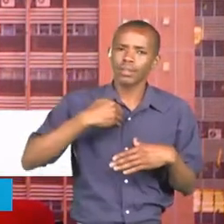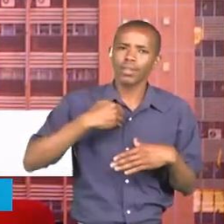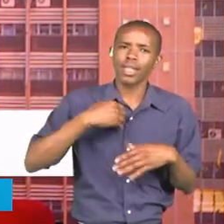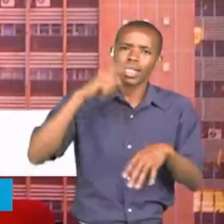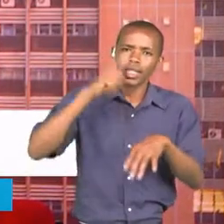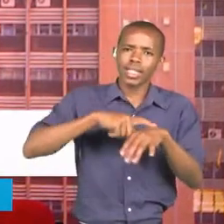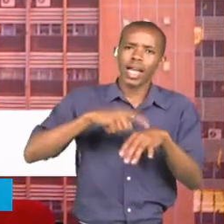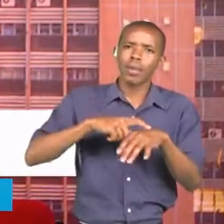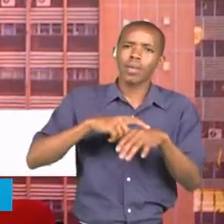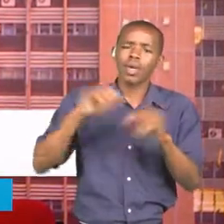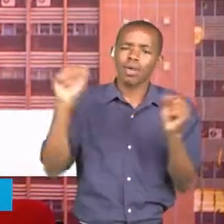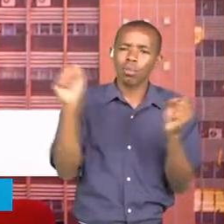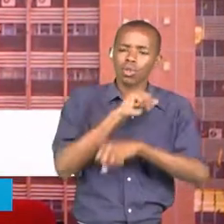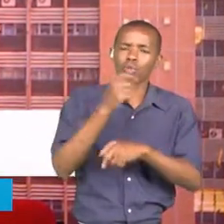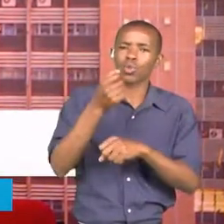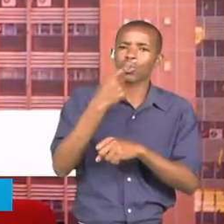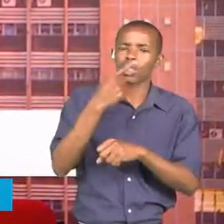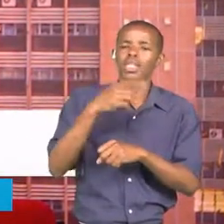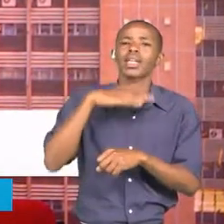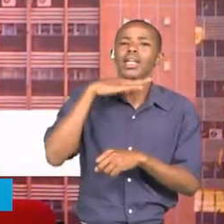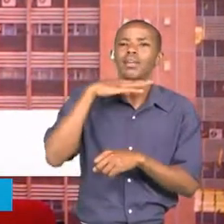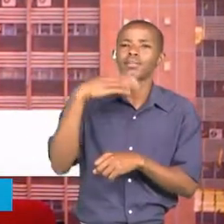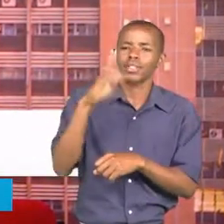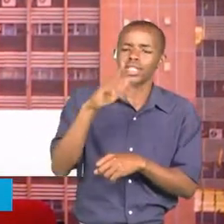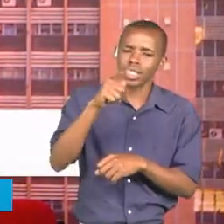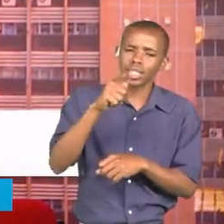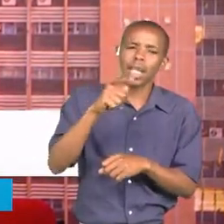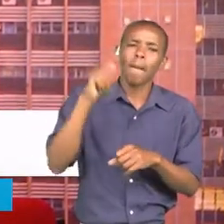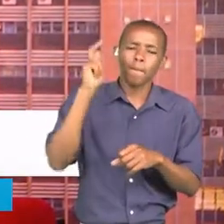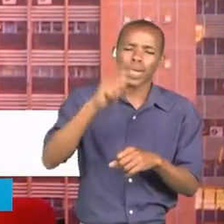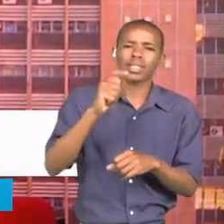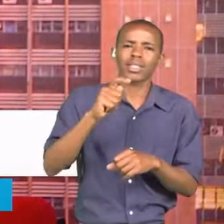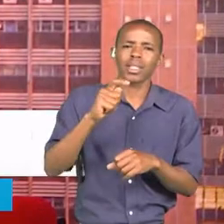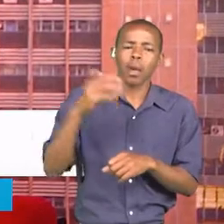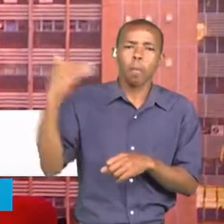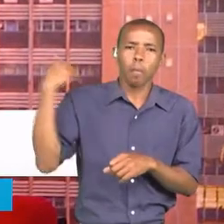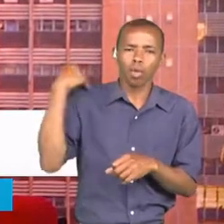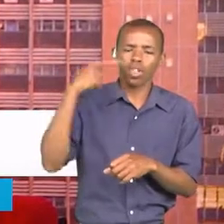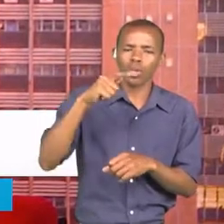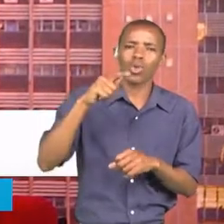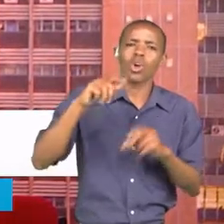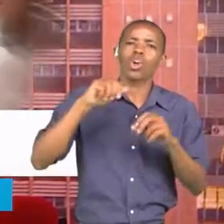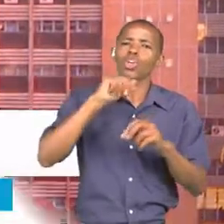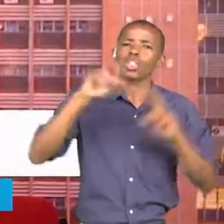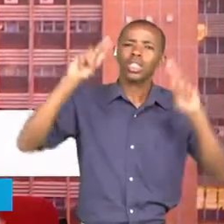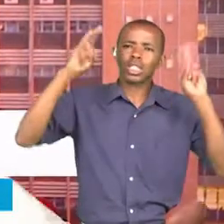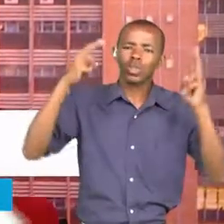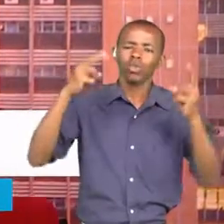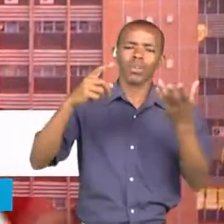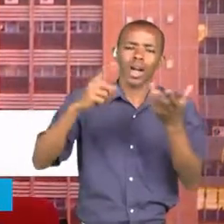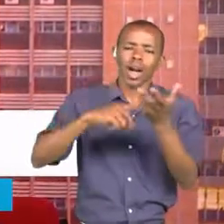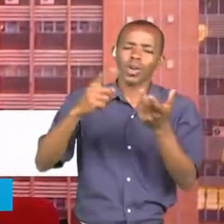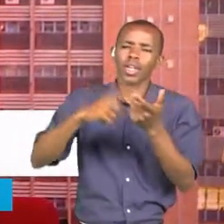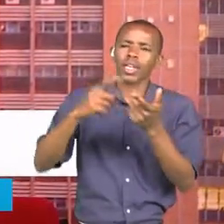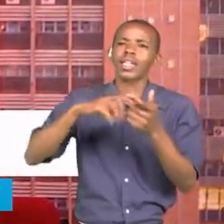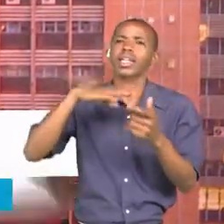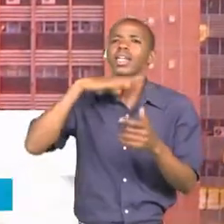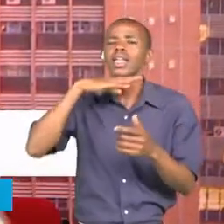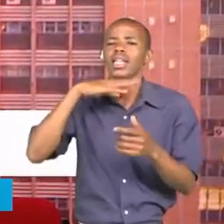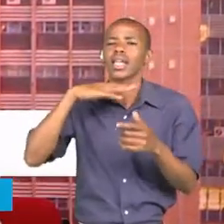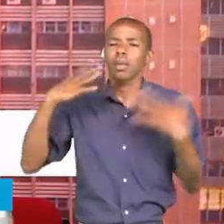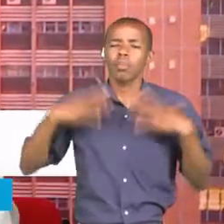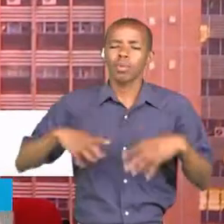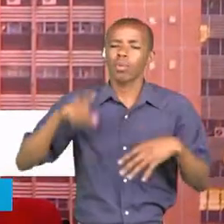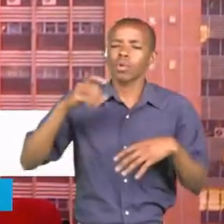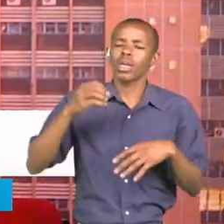he couldn't eat, he died, mm-hmm, that Kenyan should concern you. Sure, so it is not a matter of counting deaths. Mm-hmm. How many people must